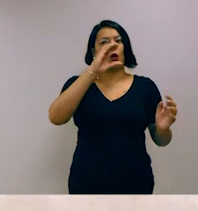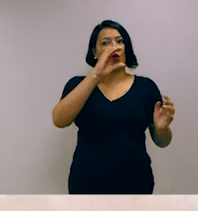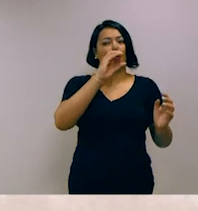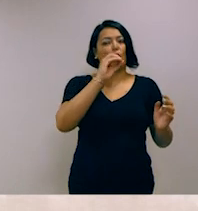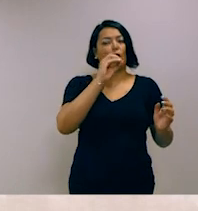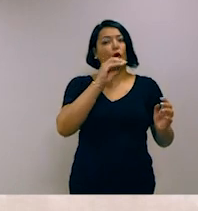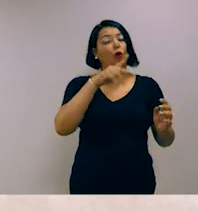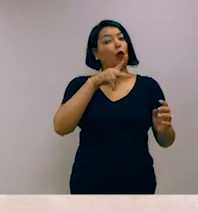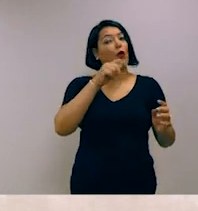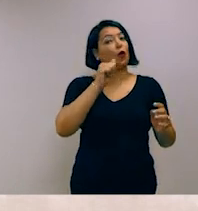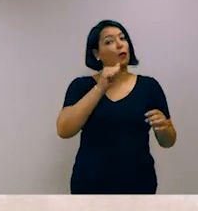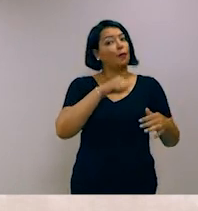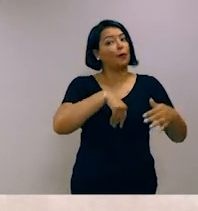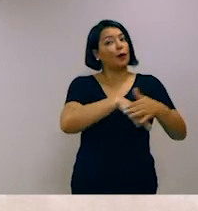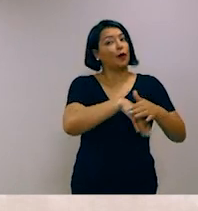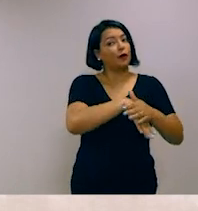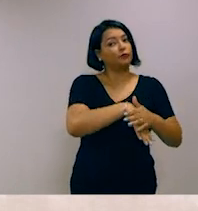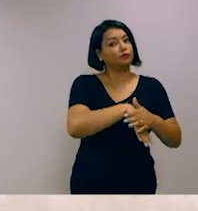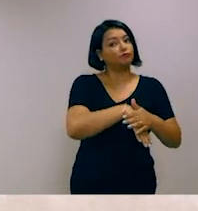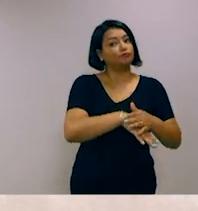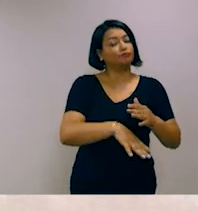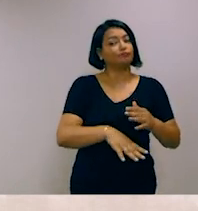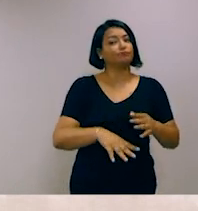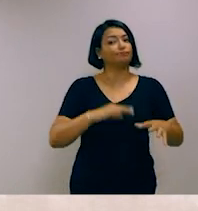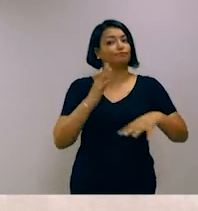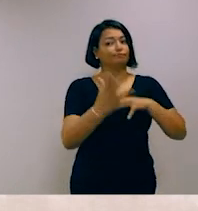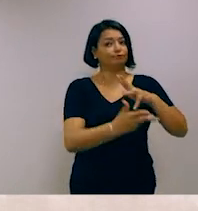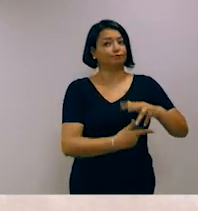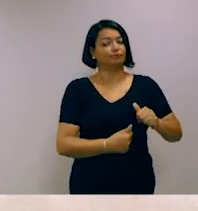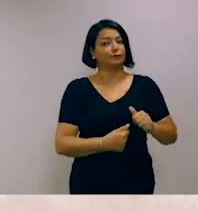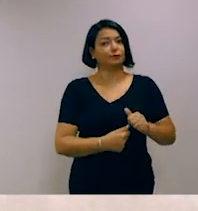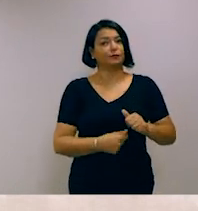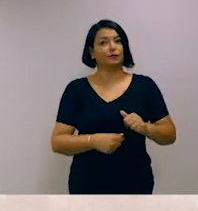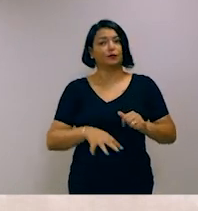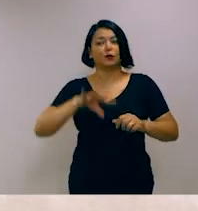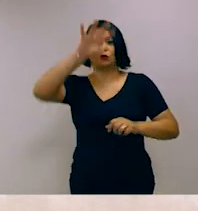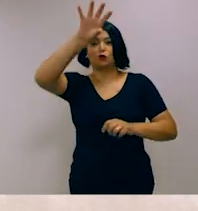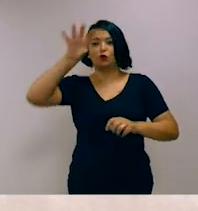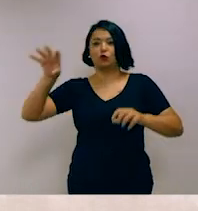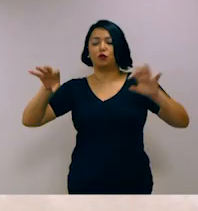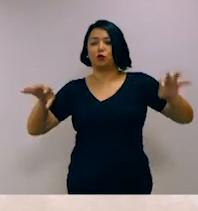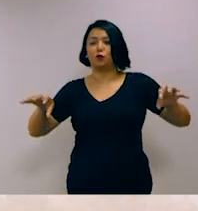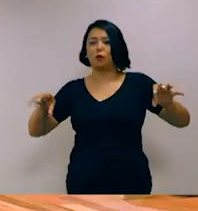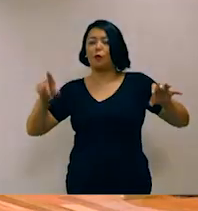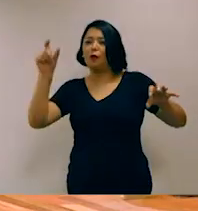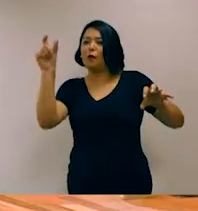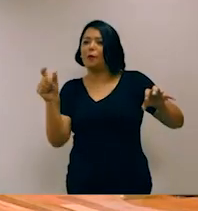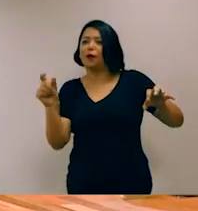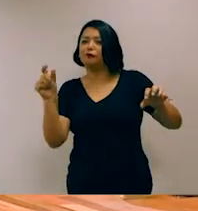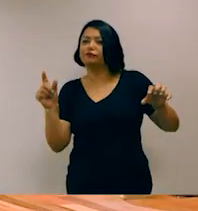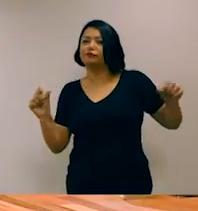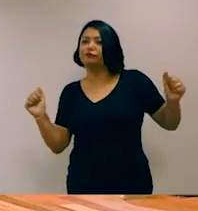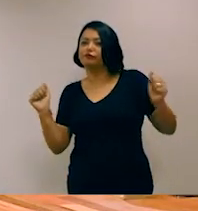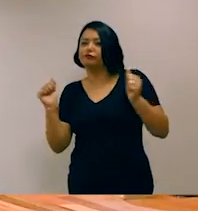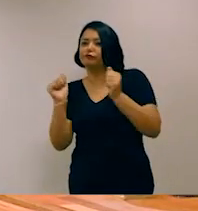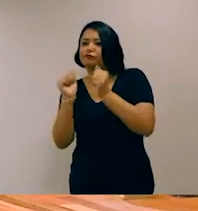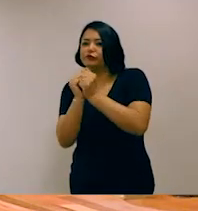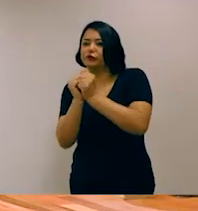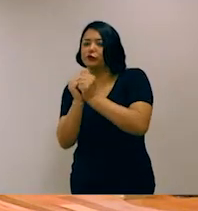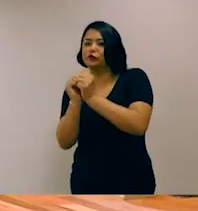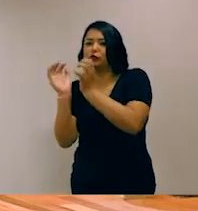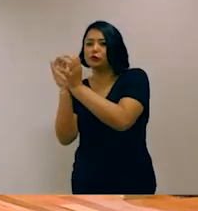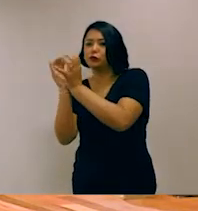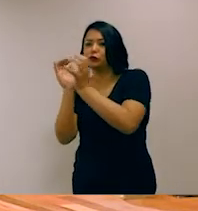and other terms that are not highly correlated to the other two groups. And then you have